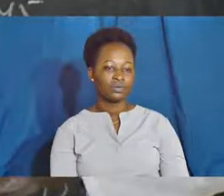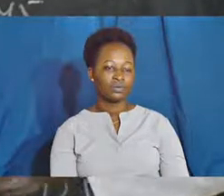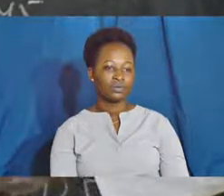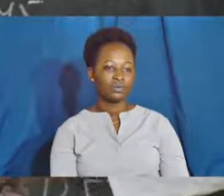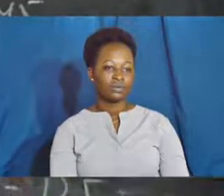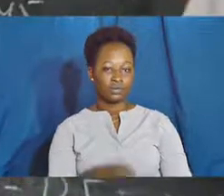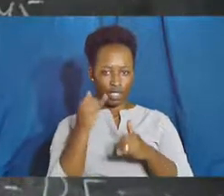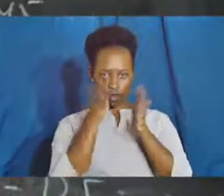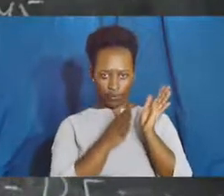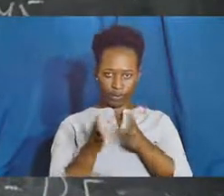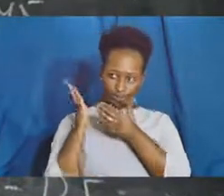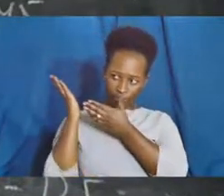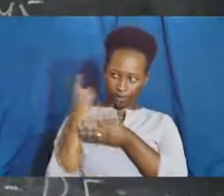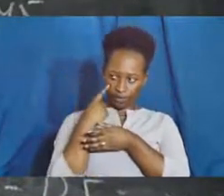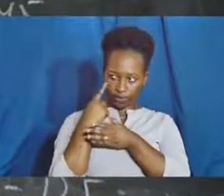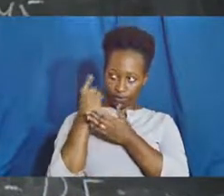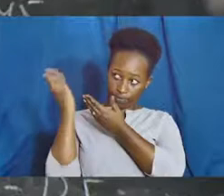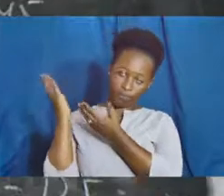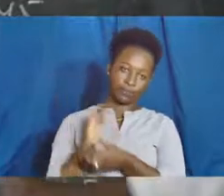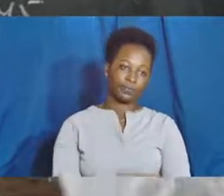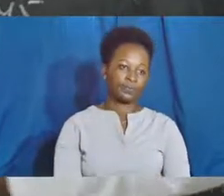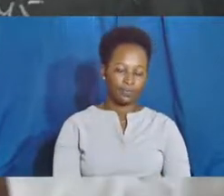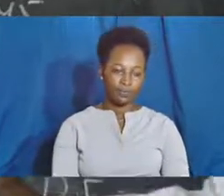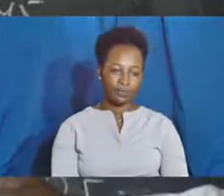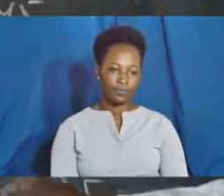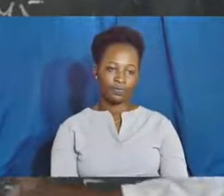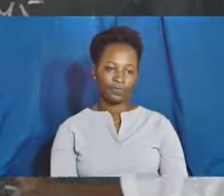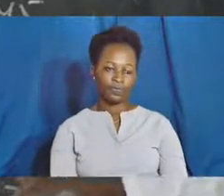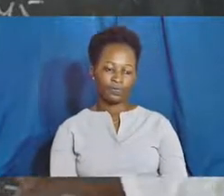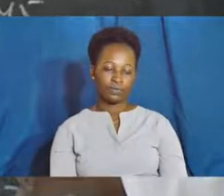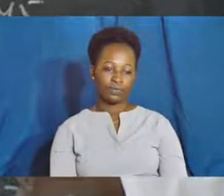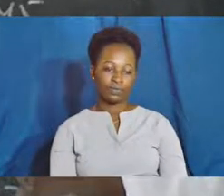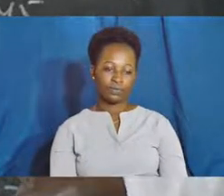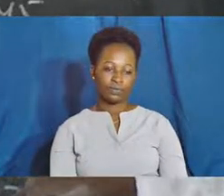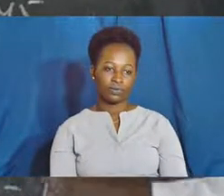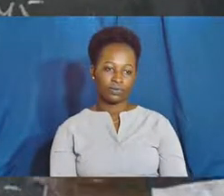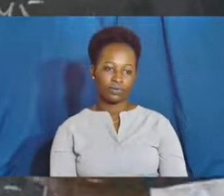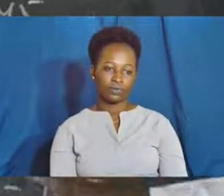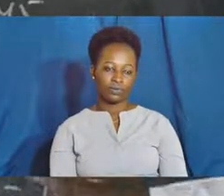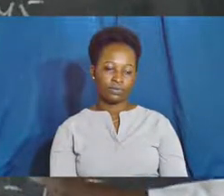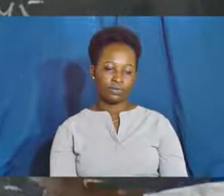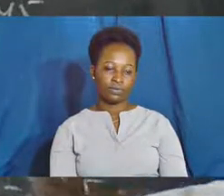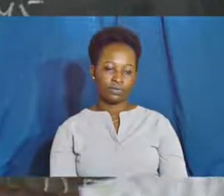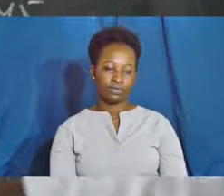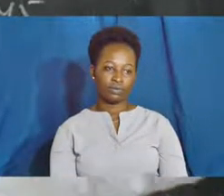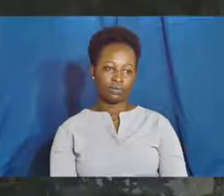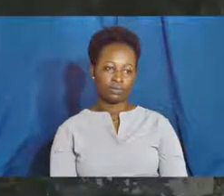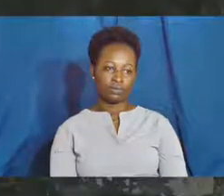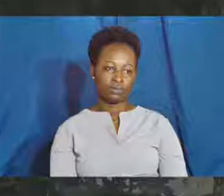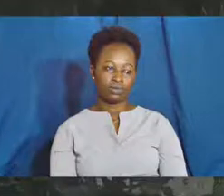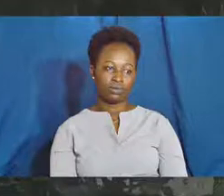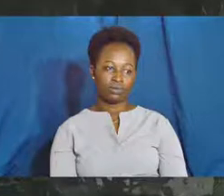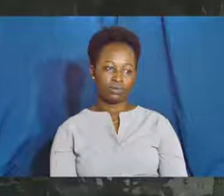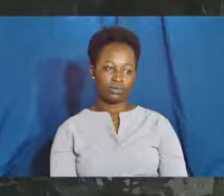let us arrange this. So here we are going now to find, there is 30 I1 here, and there